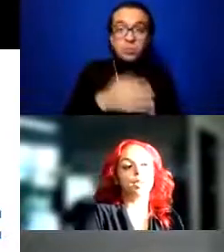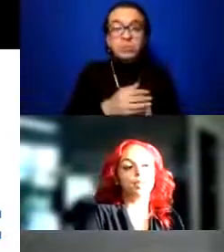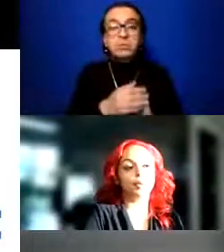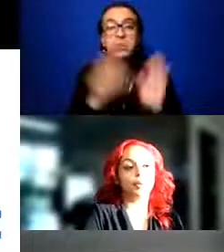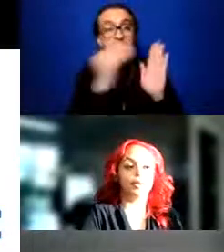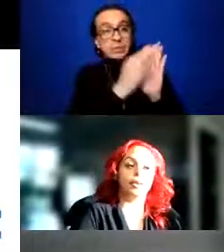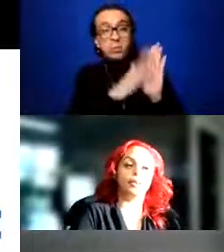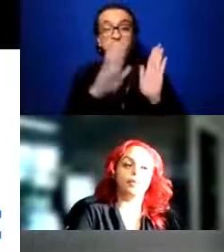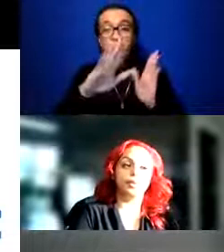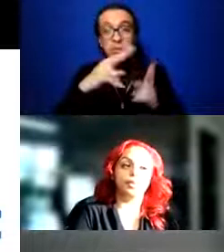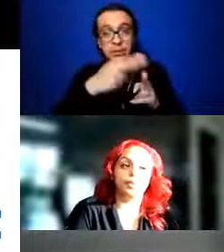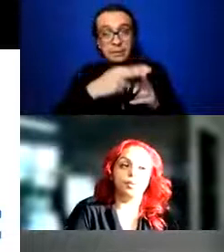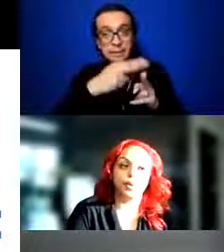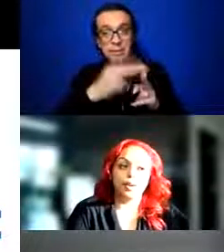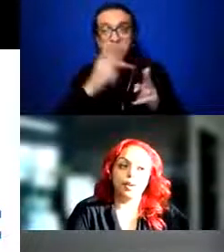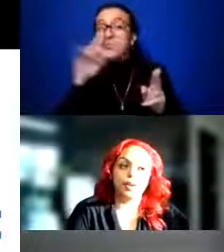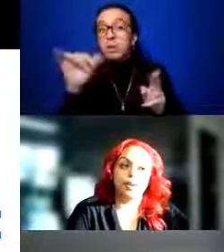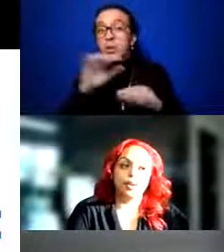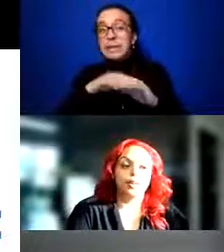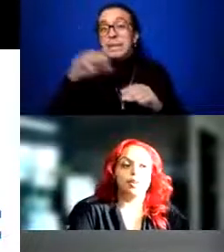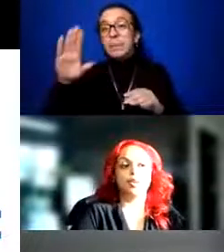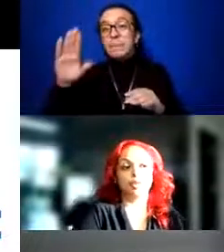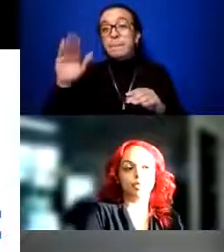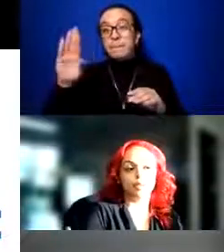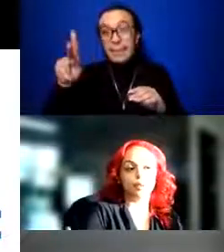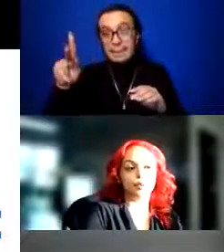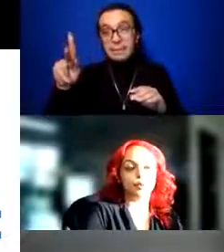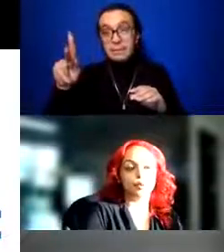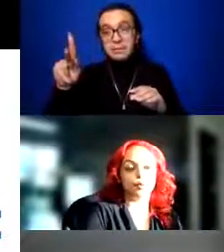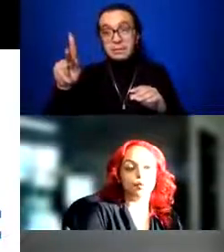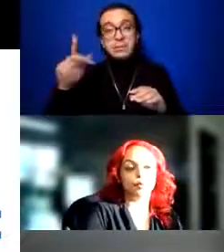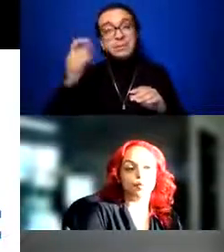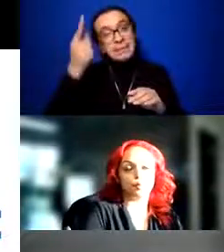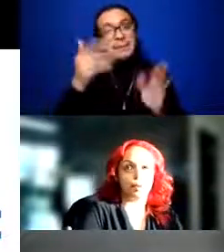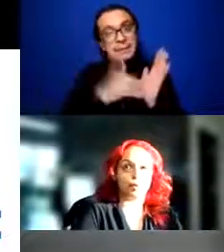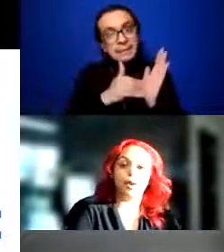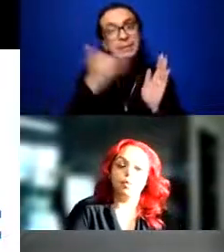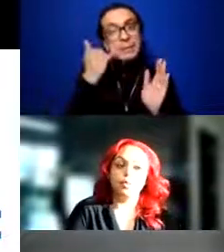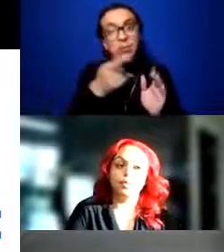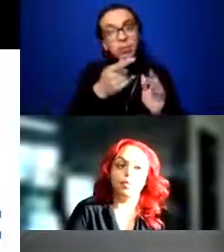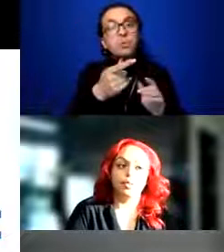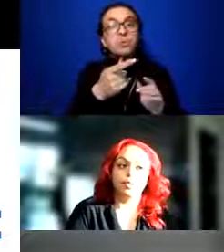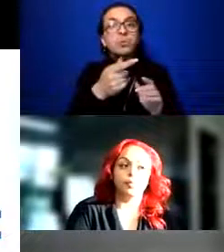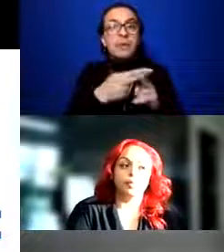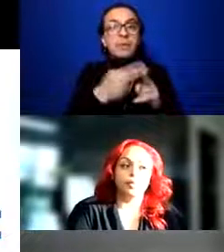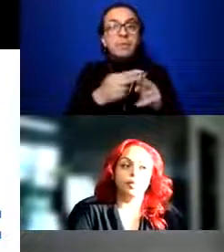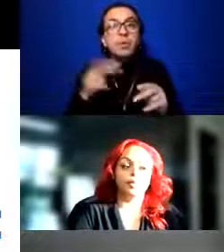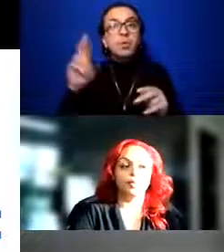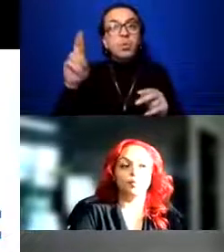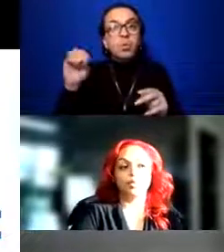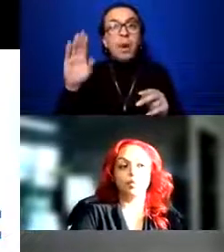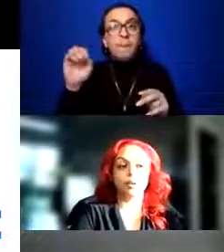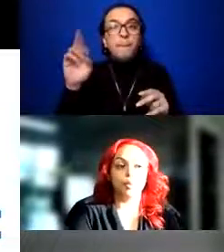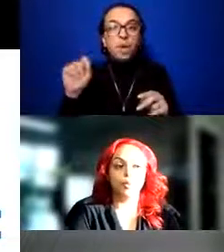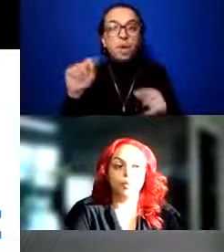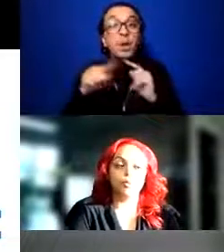your name as it appears on your bank. Again, if you go by Robert and